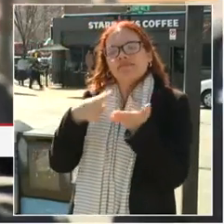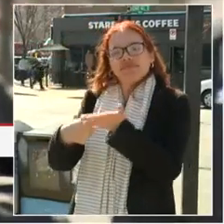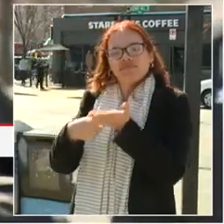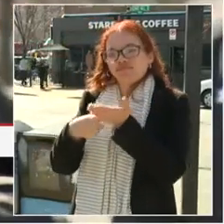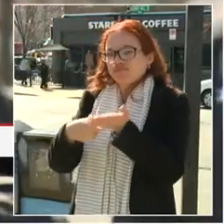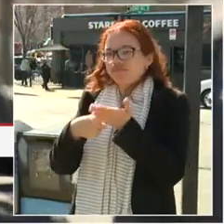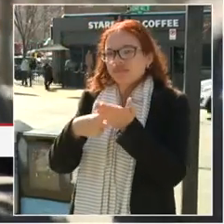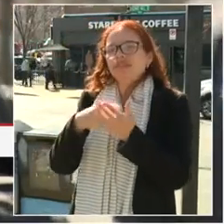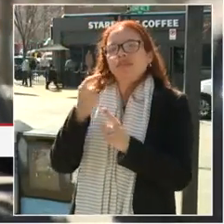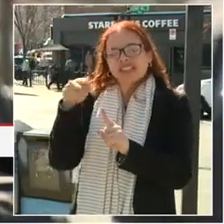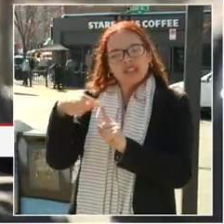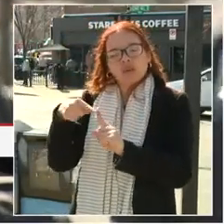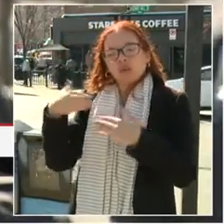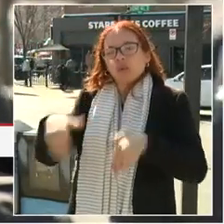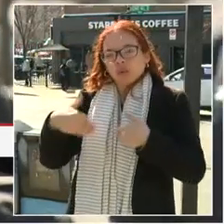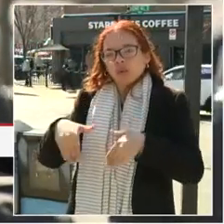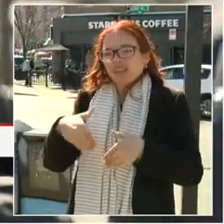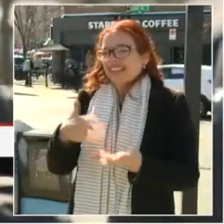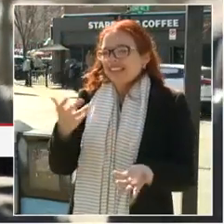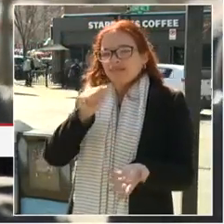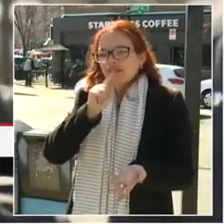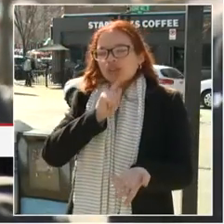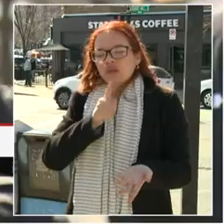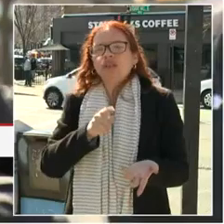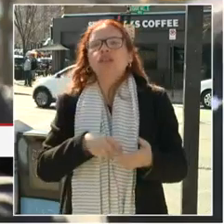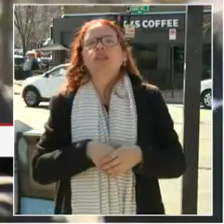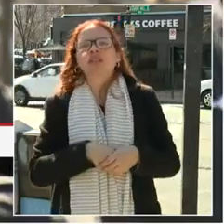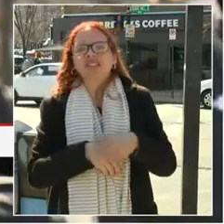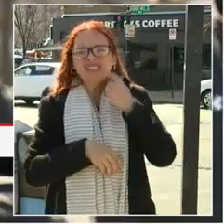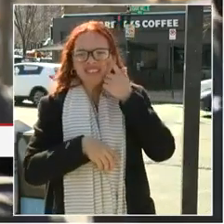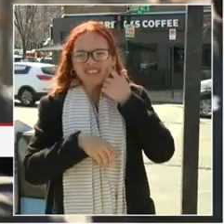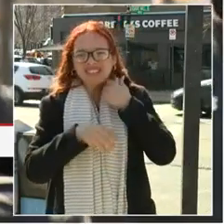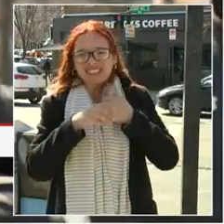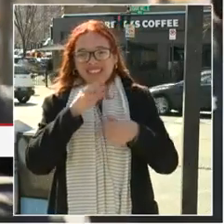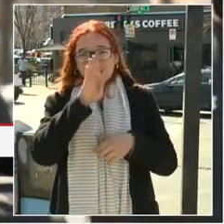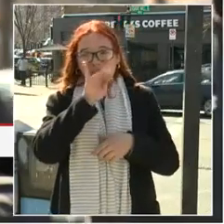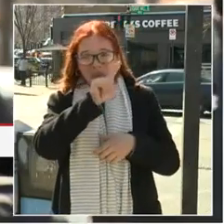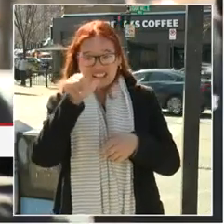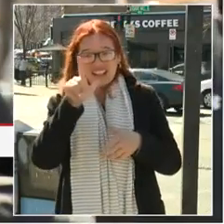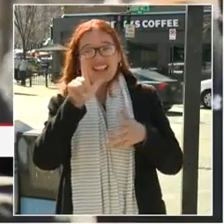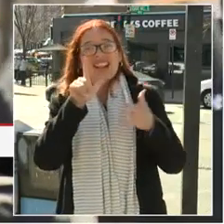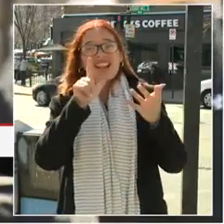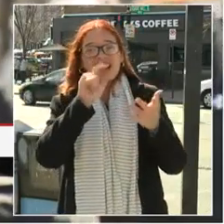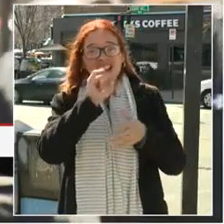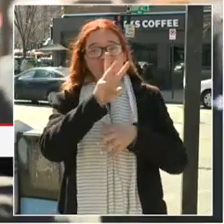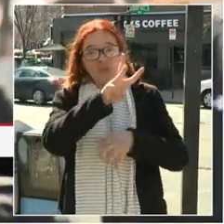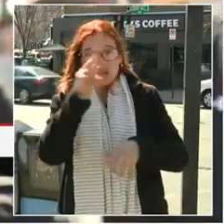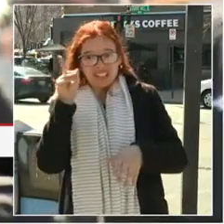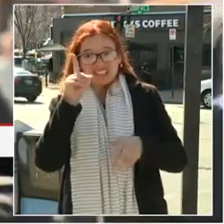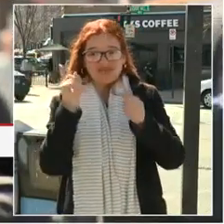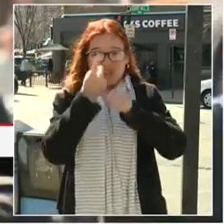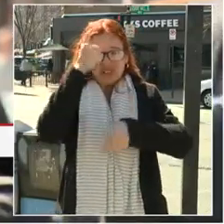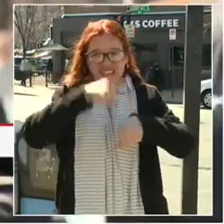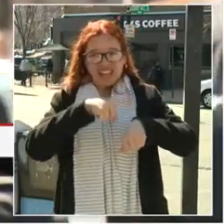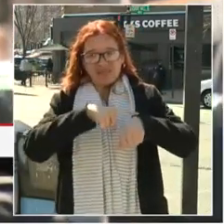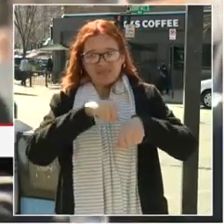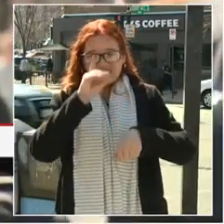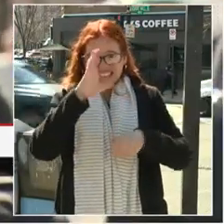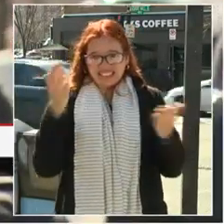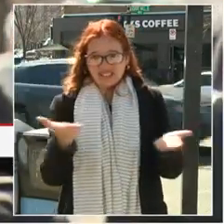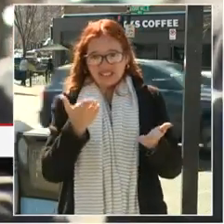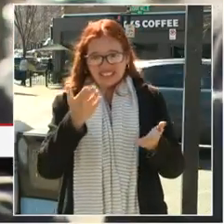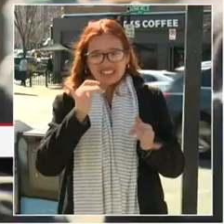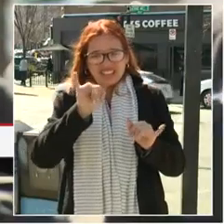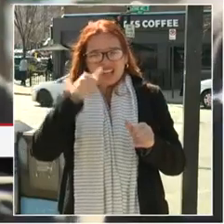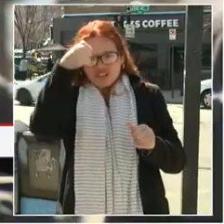I'm not sure exactly. Seems like withdrawing the bill, the first time in the history of the District of Columbia, is something you would remember chatting with the